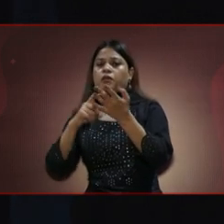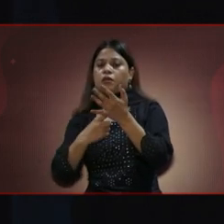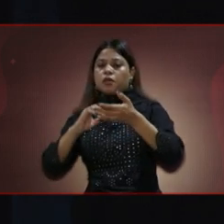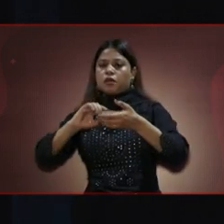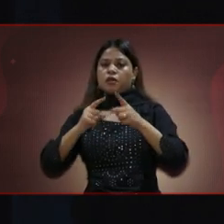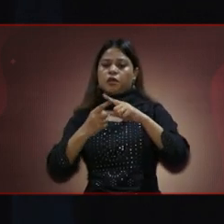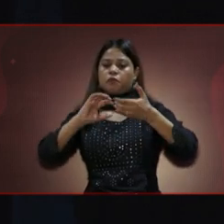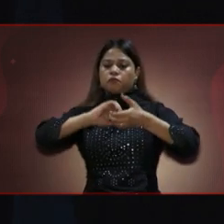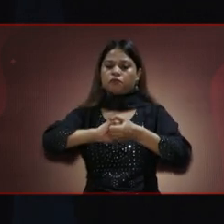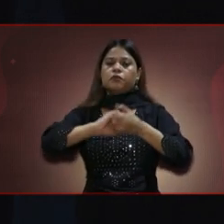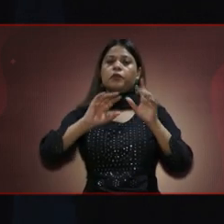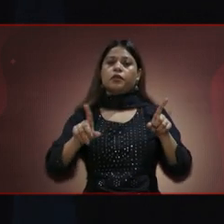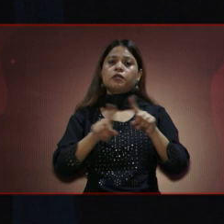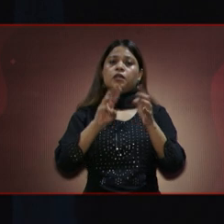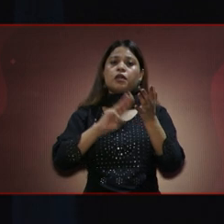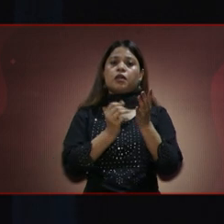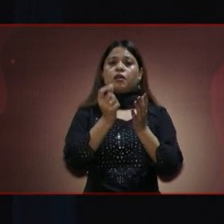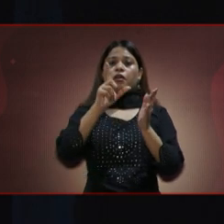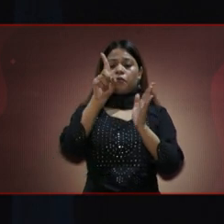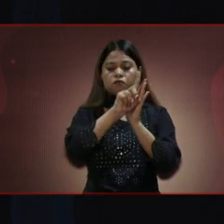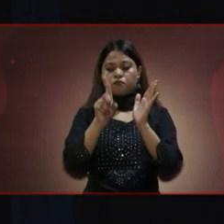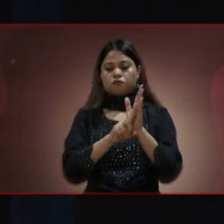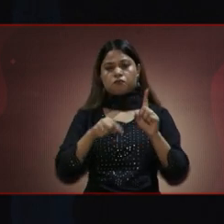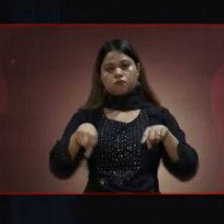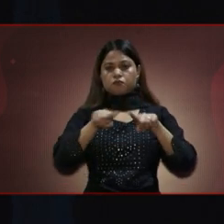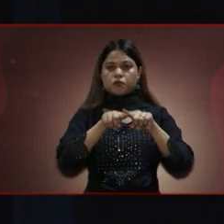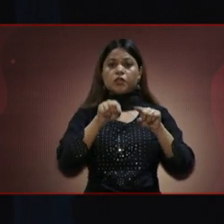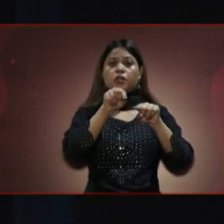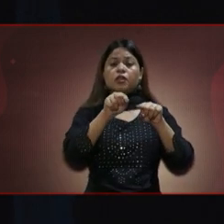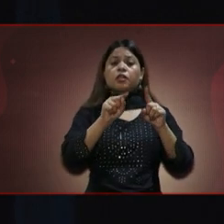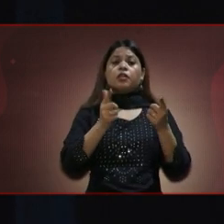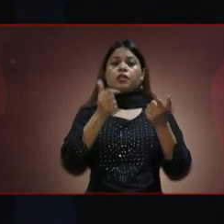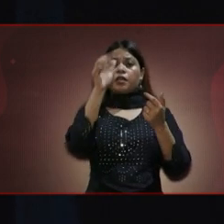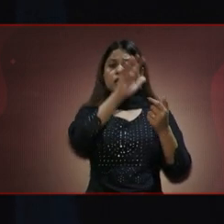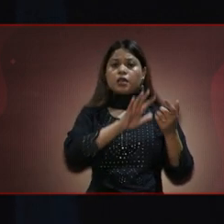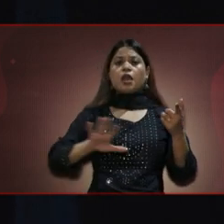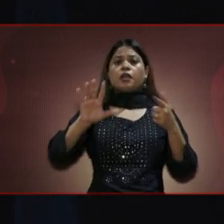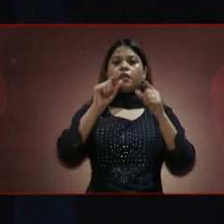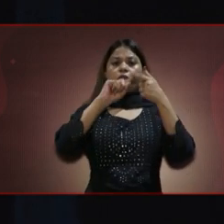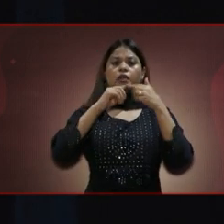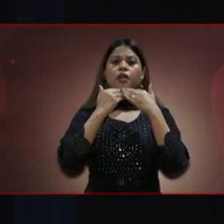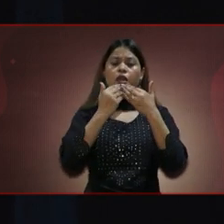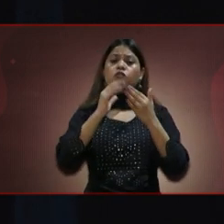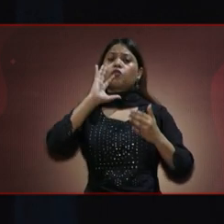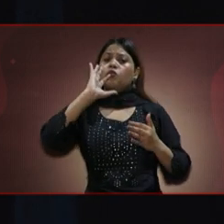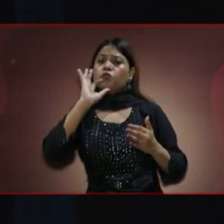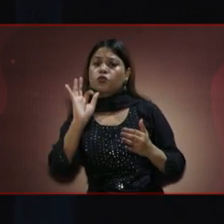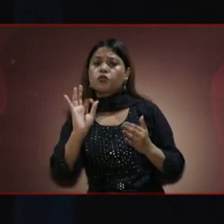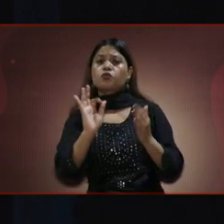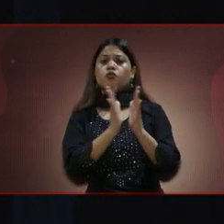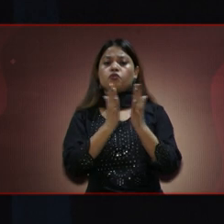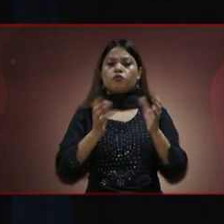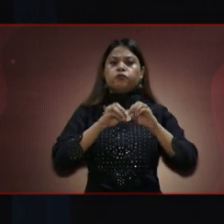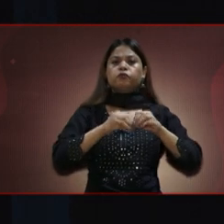This collaboration marks a significant step in ensuring the accessibility of genuine textbooks for students across the